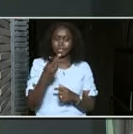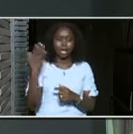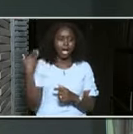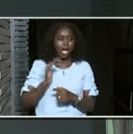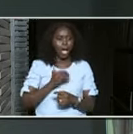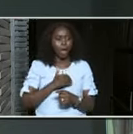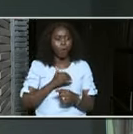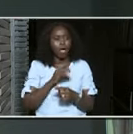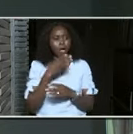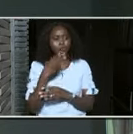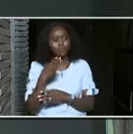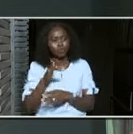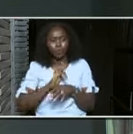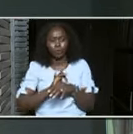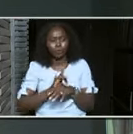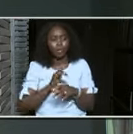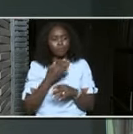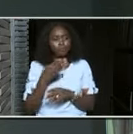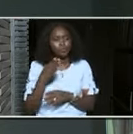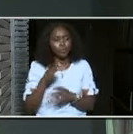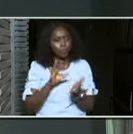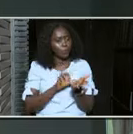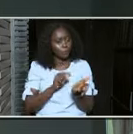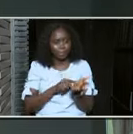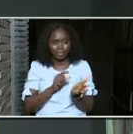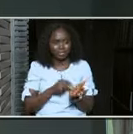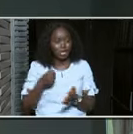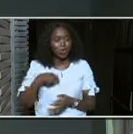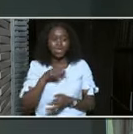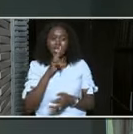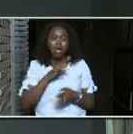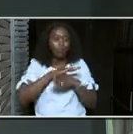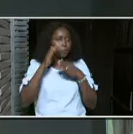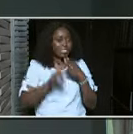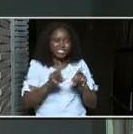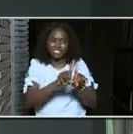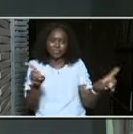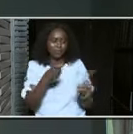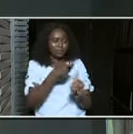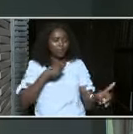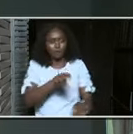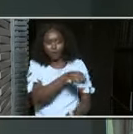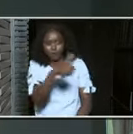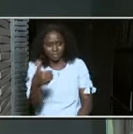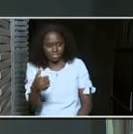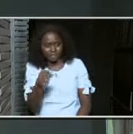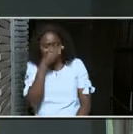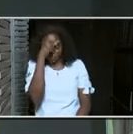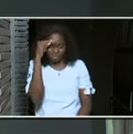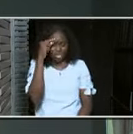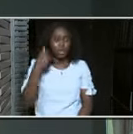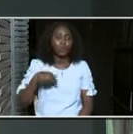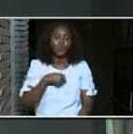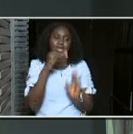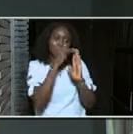are completely different from others because we mentioned the issues, the problems in